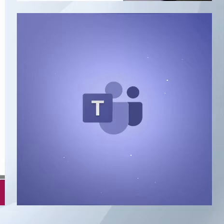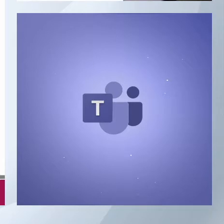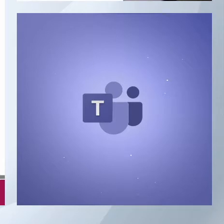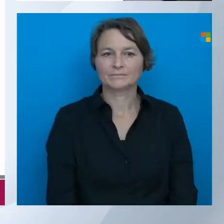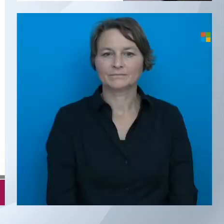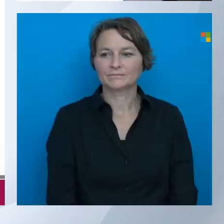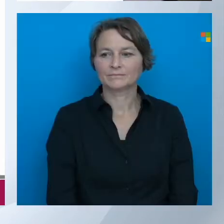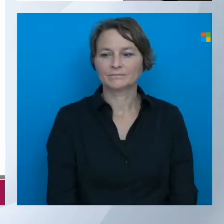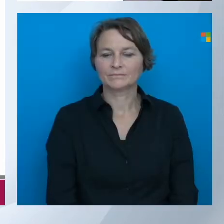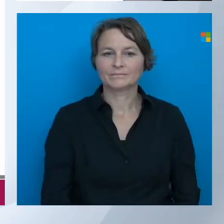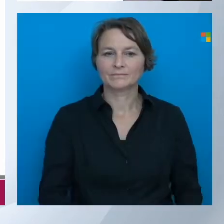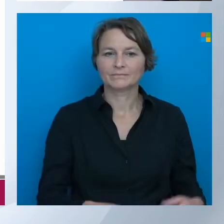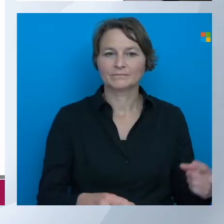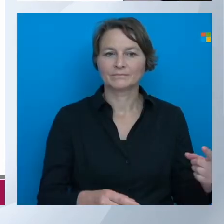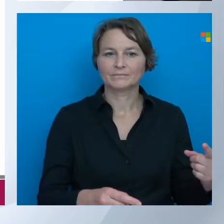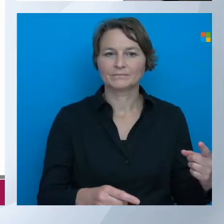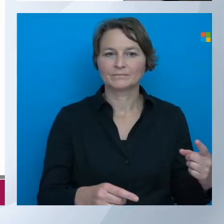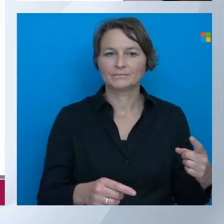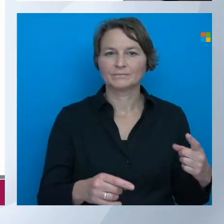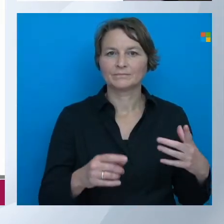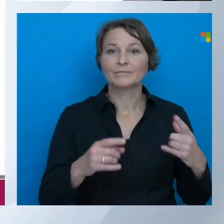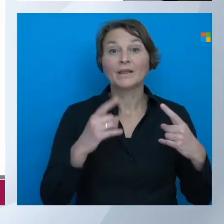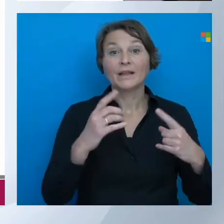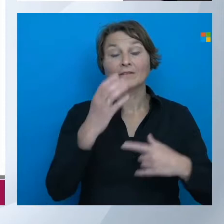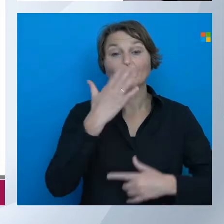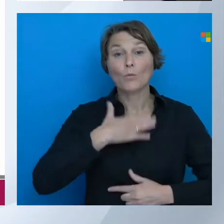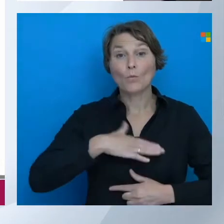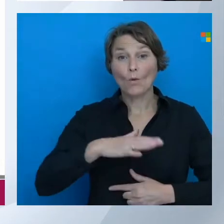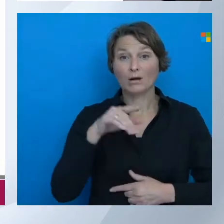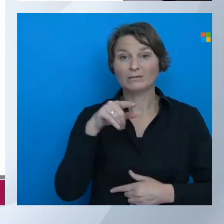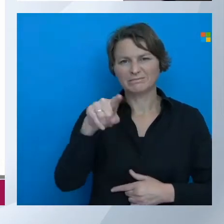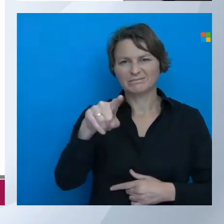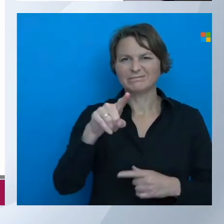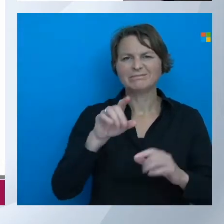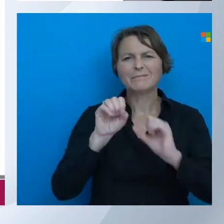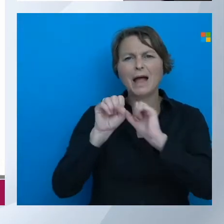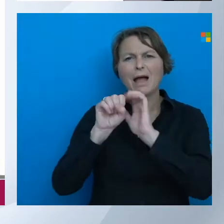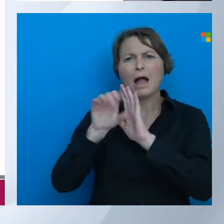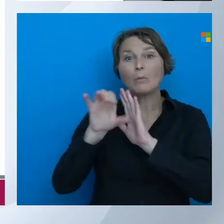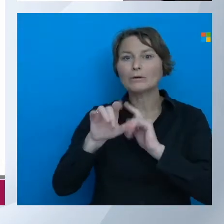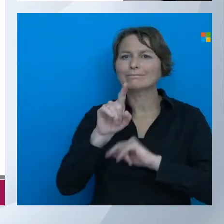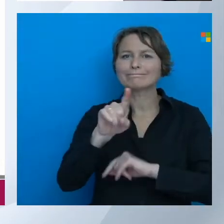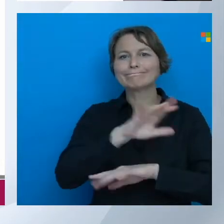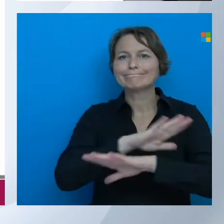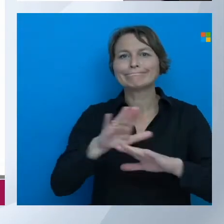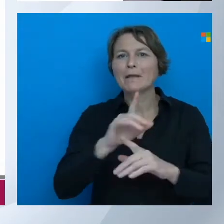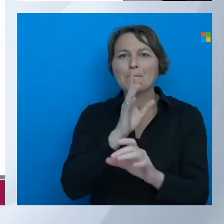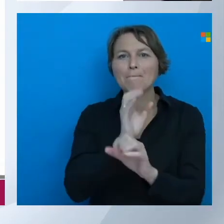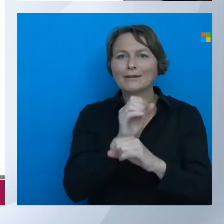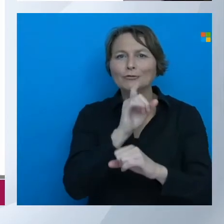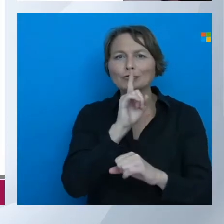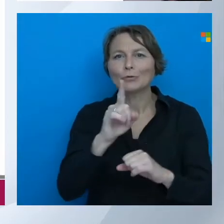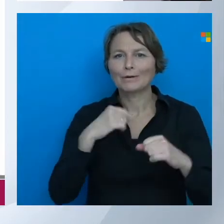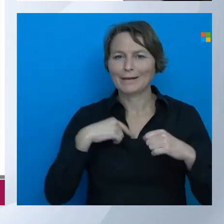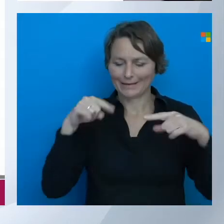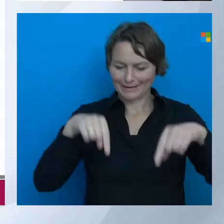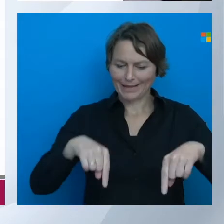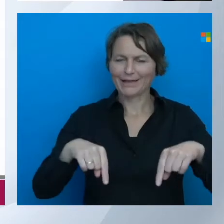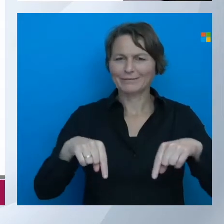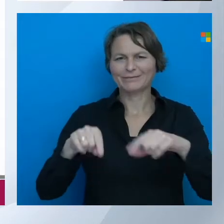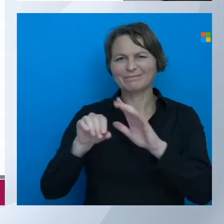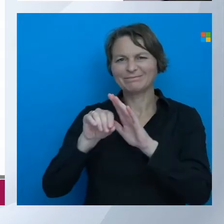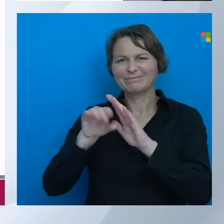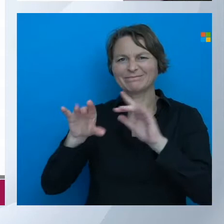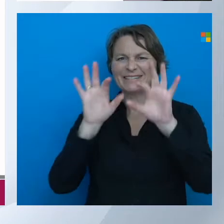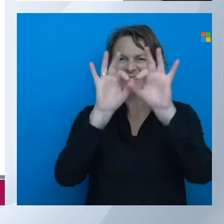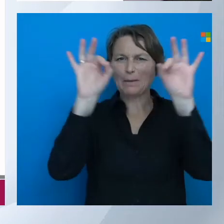informations that I put in output to make sure that I don't forget which machines I deployed with my template.